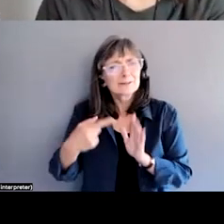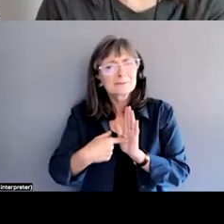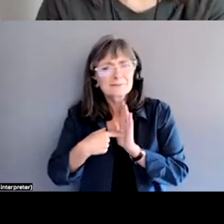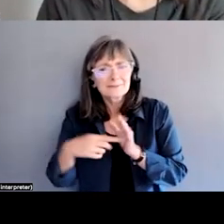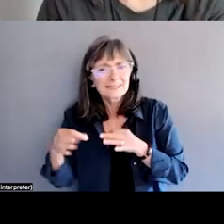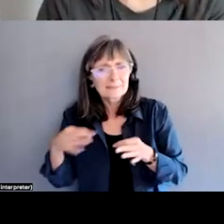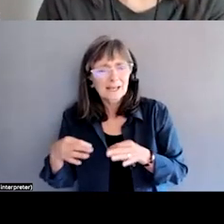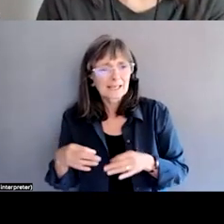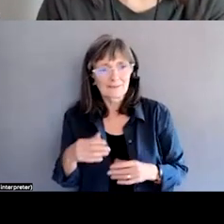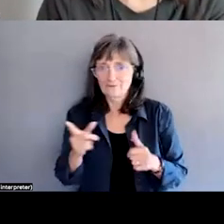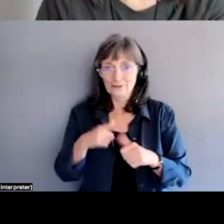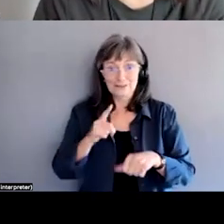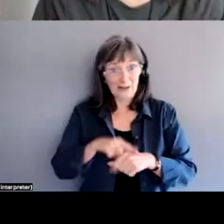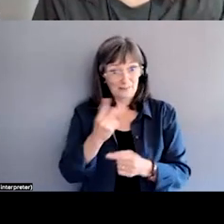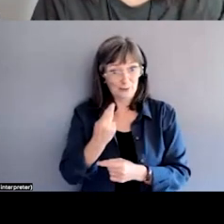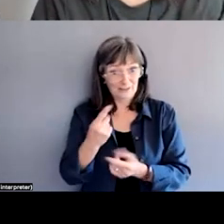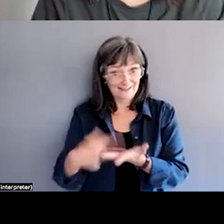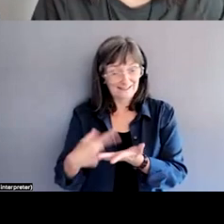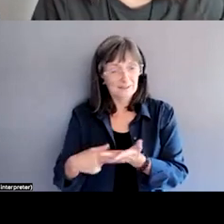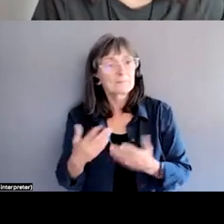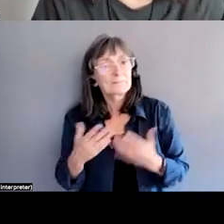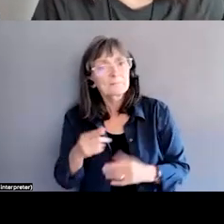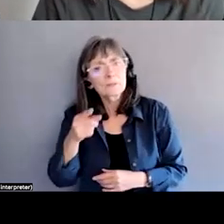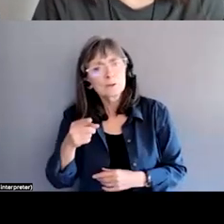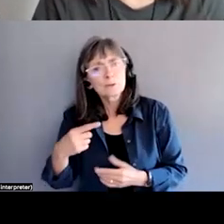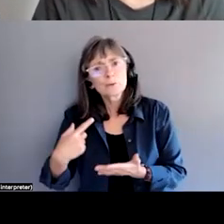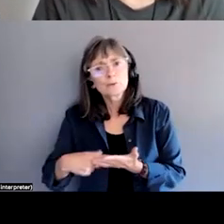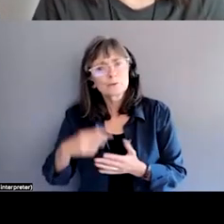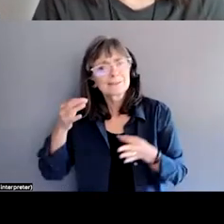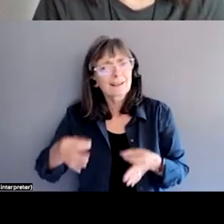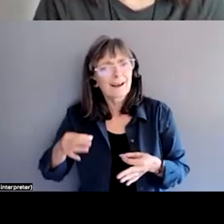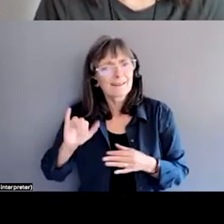is the first time we've talked about a specific book, but maybe you could talk a little bit about how you came to that